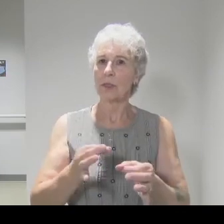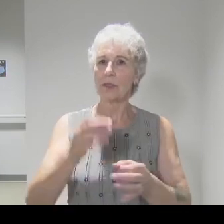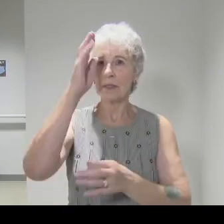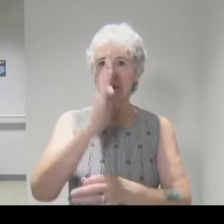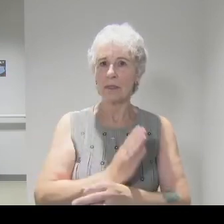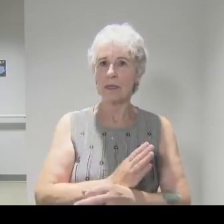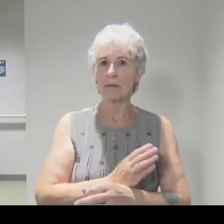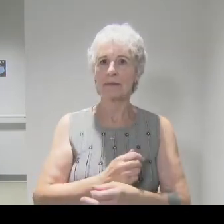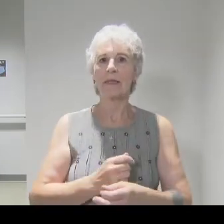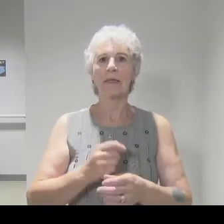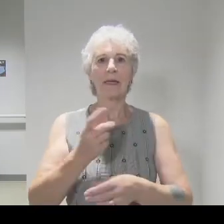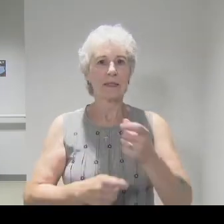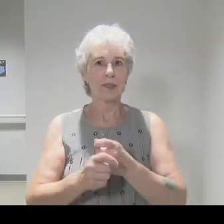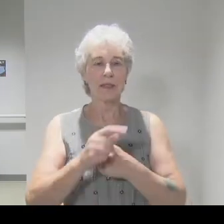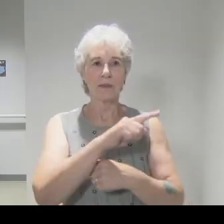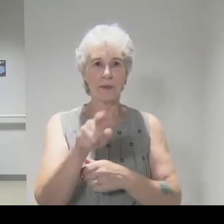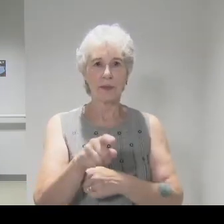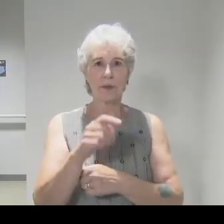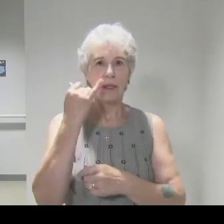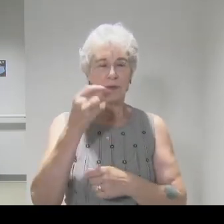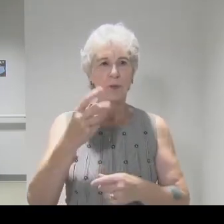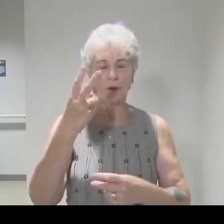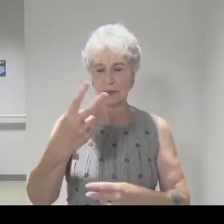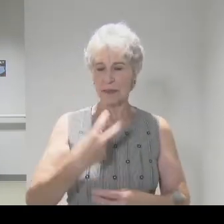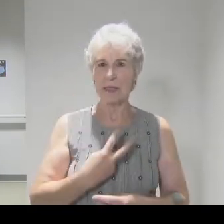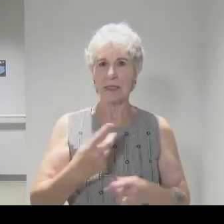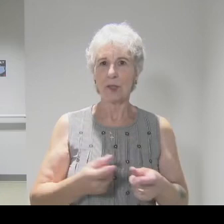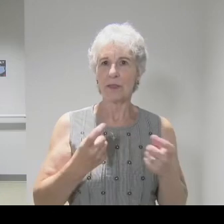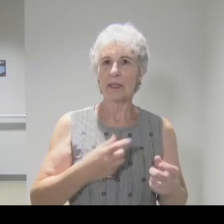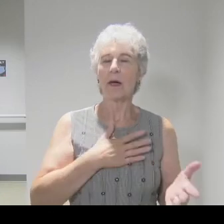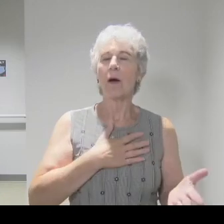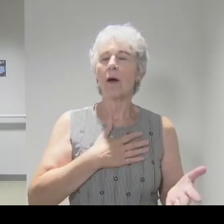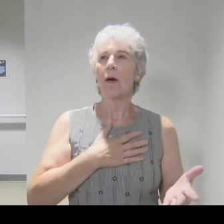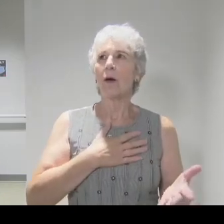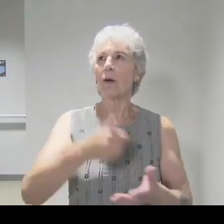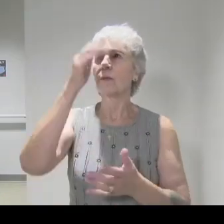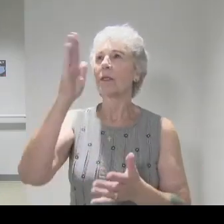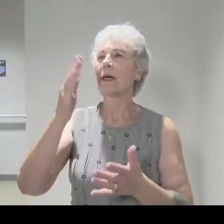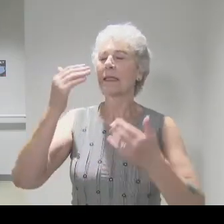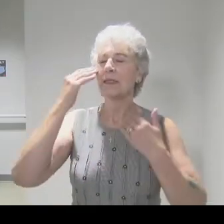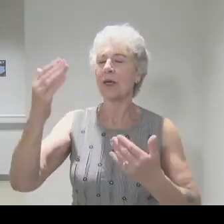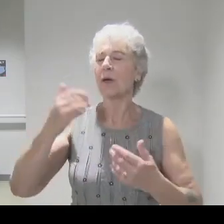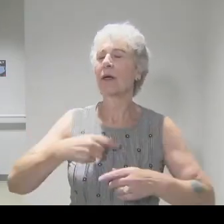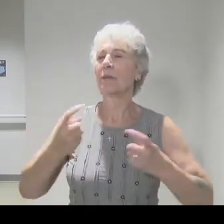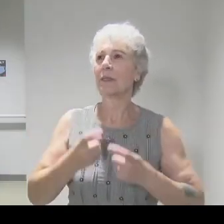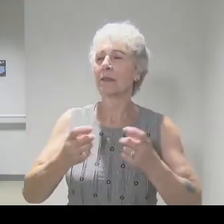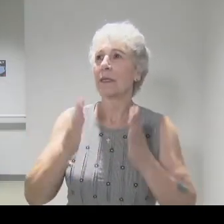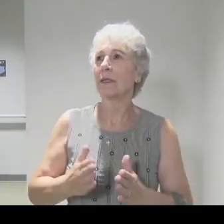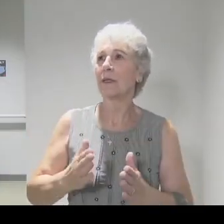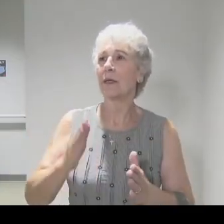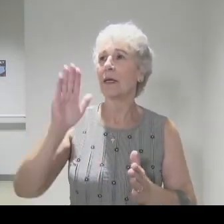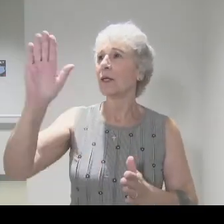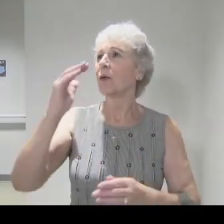If you recognize your sin, you just call out to him from your heart, dear God, I know I'm a sinner, and I know your son was not, and that he